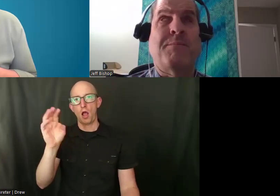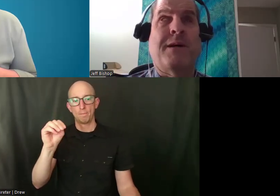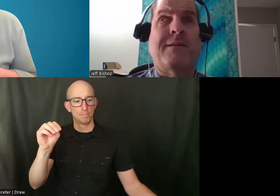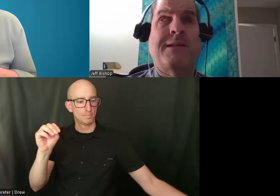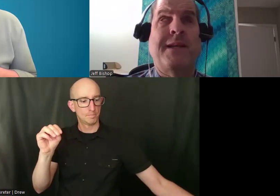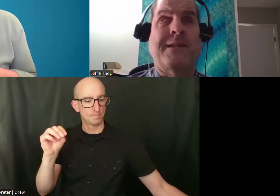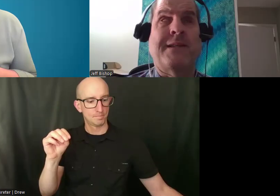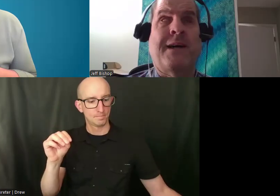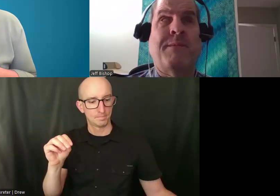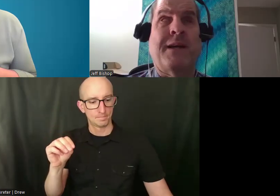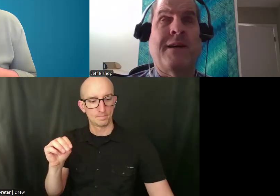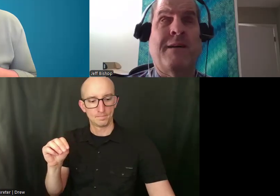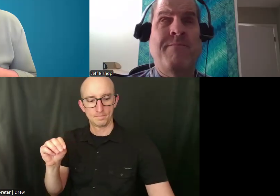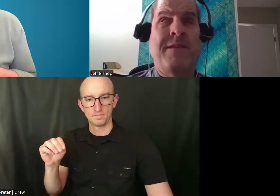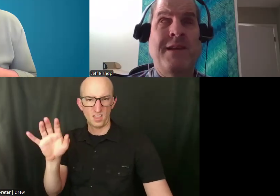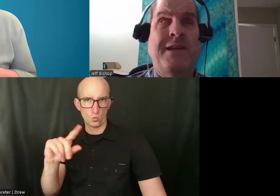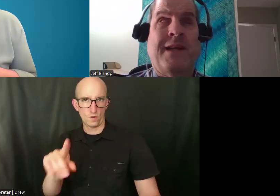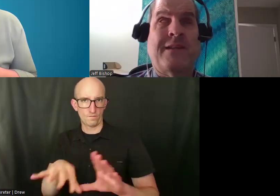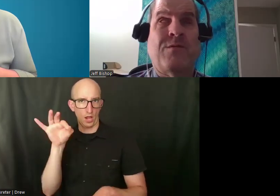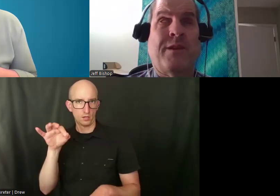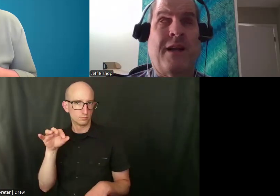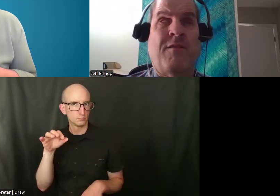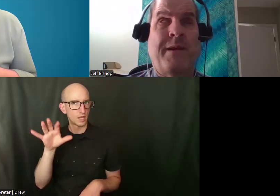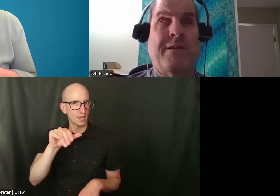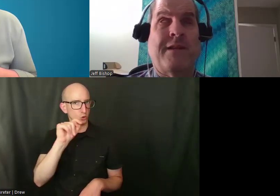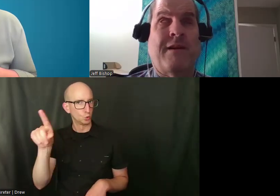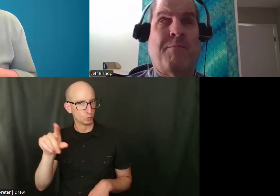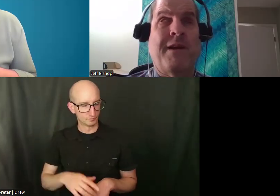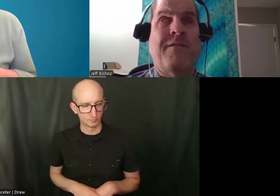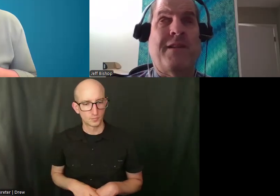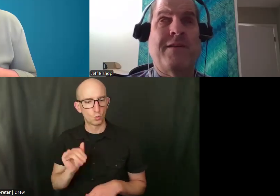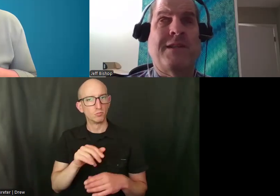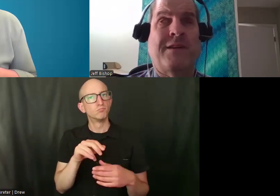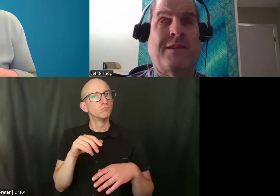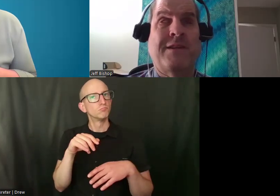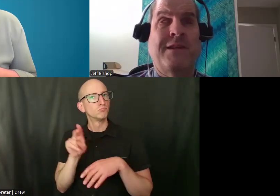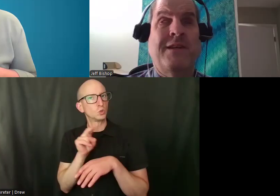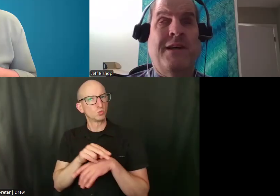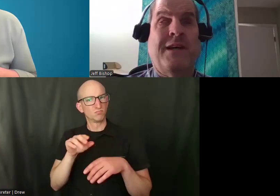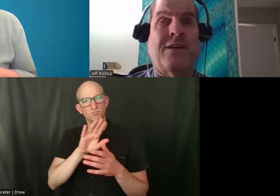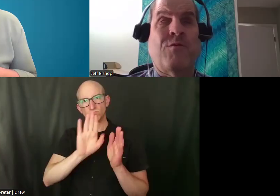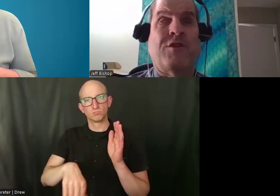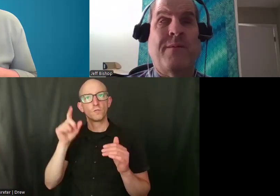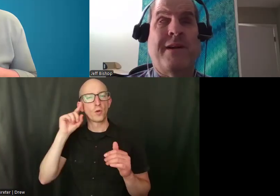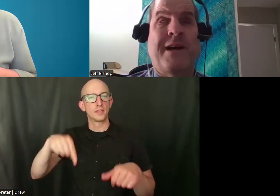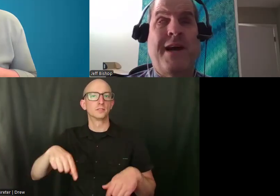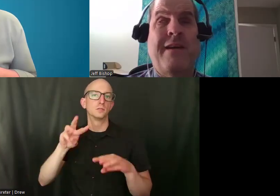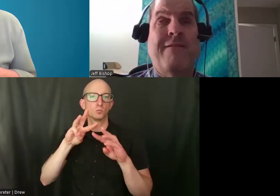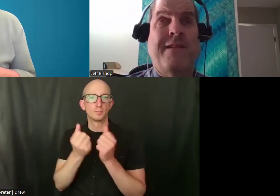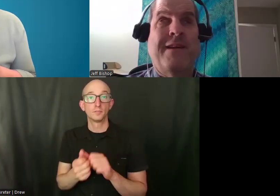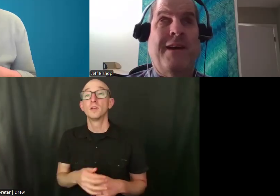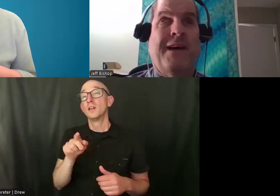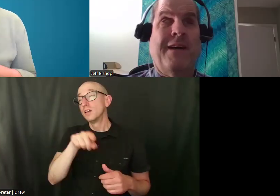ChatGP as in Paul, T as in Tom.com. That's the tool that I will be using. There are plenty of others. There's Google